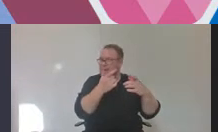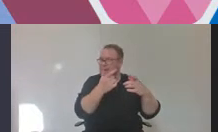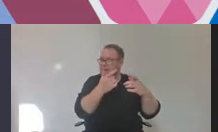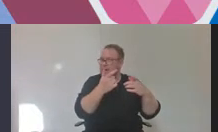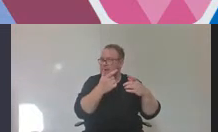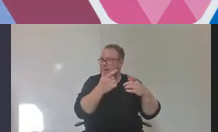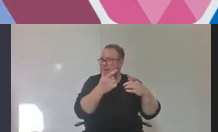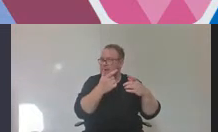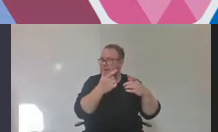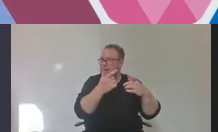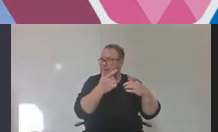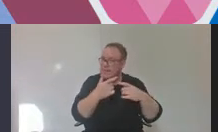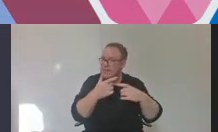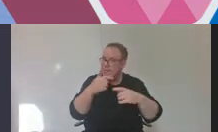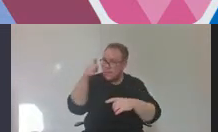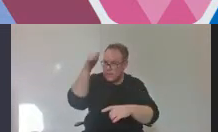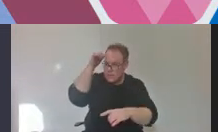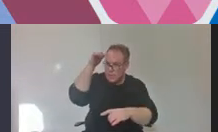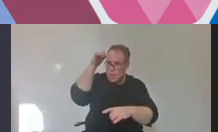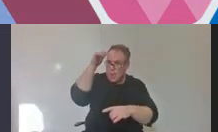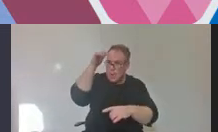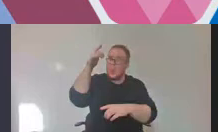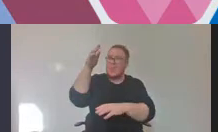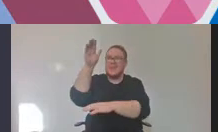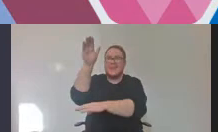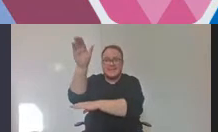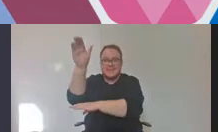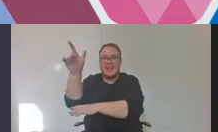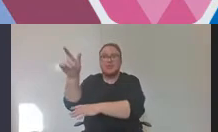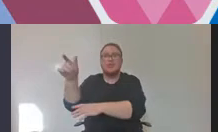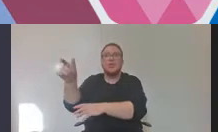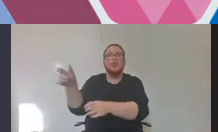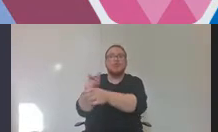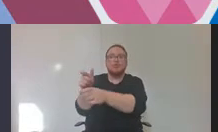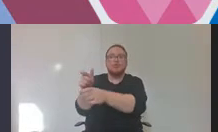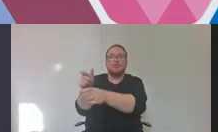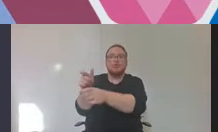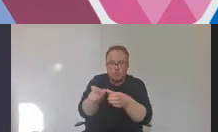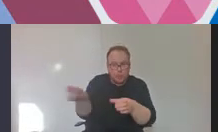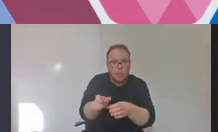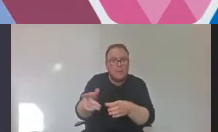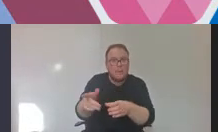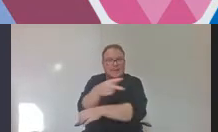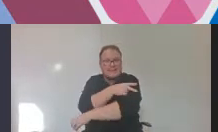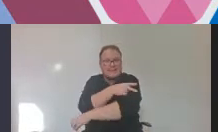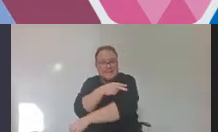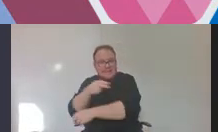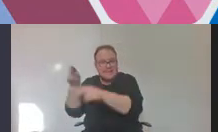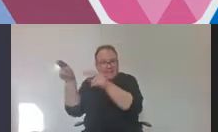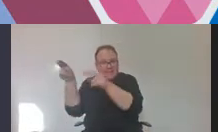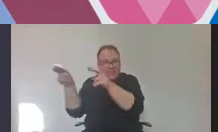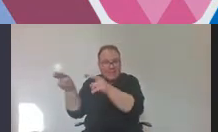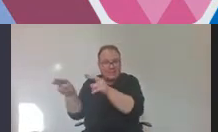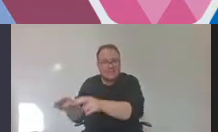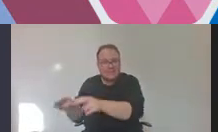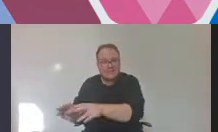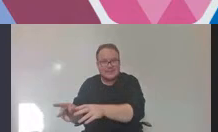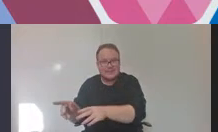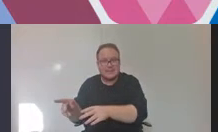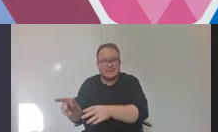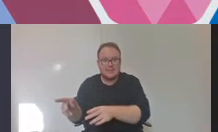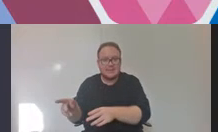resources, we know that international recruitment and staffing has stalled. Resources are likely to be more and more concentrated,